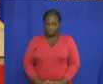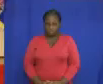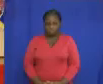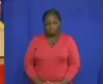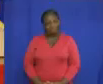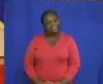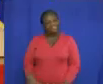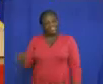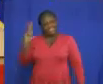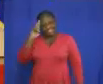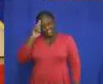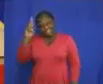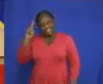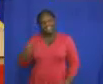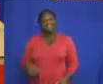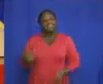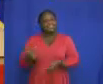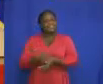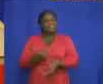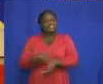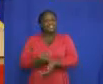Fellow Ghanaians, good evening.